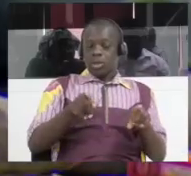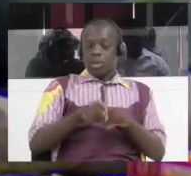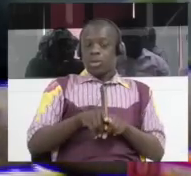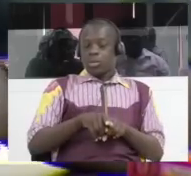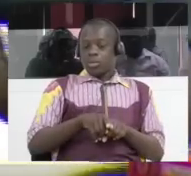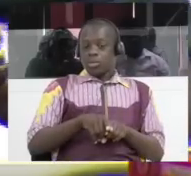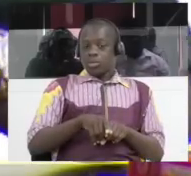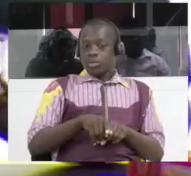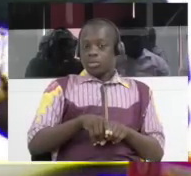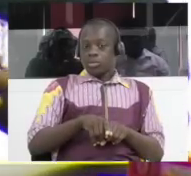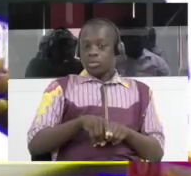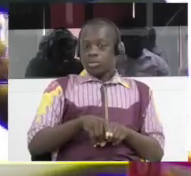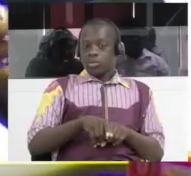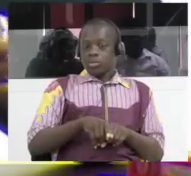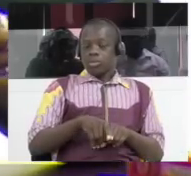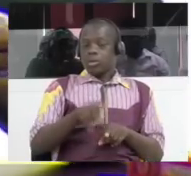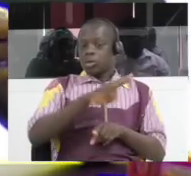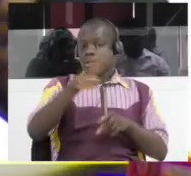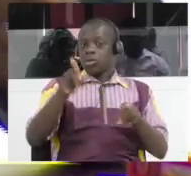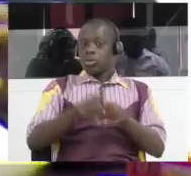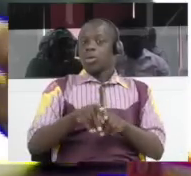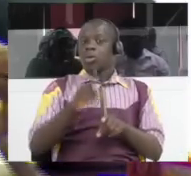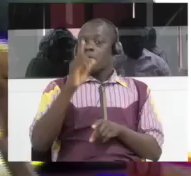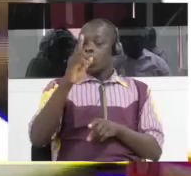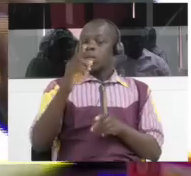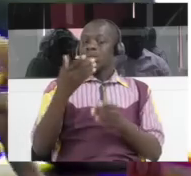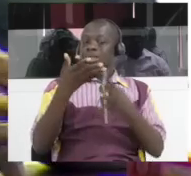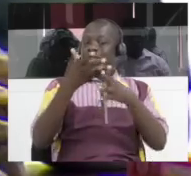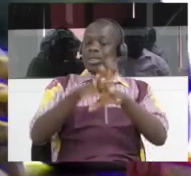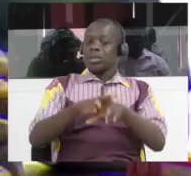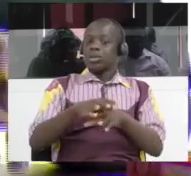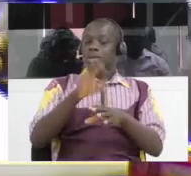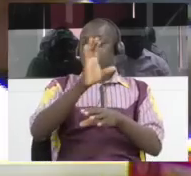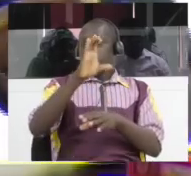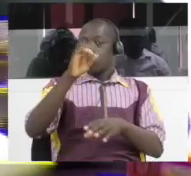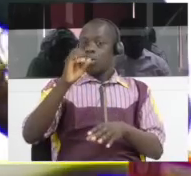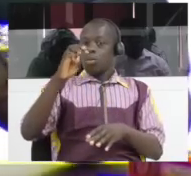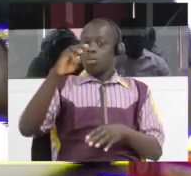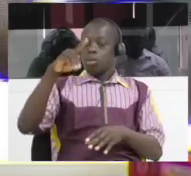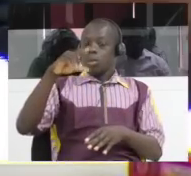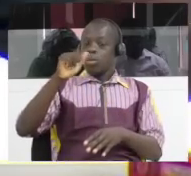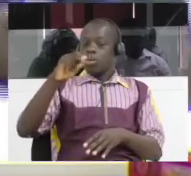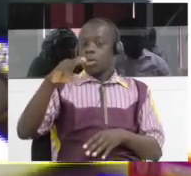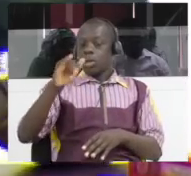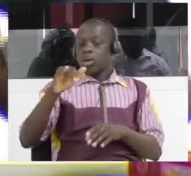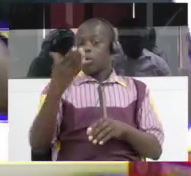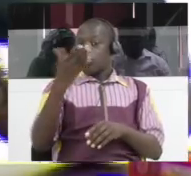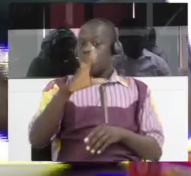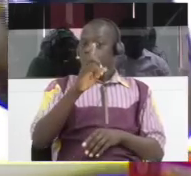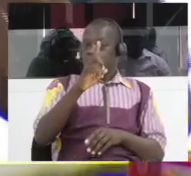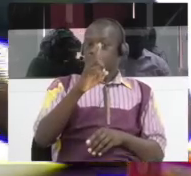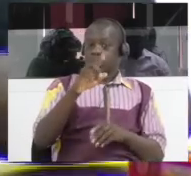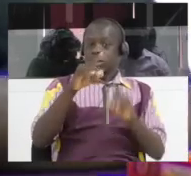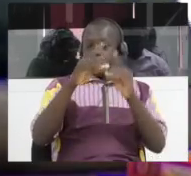composite, this thing. It was not an integral company from one unit. It was composed of different elements and